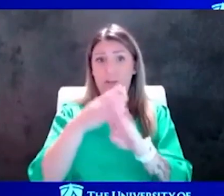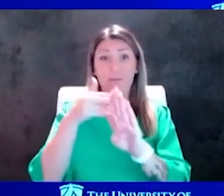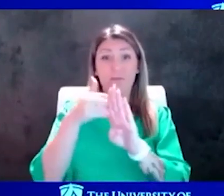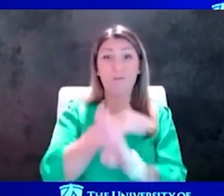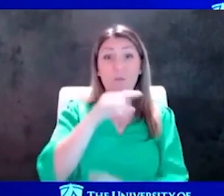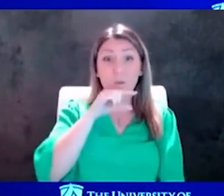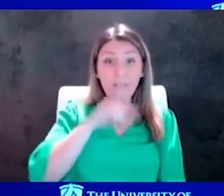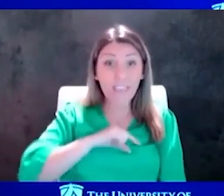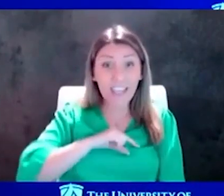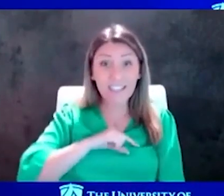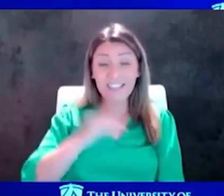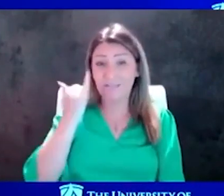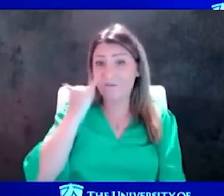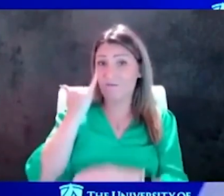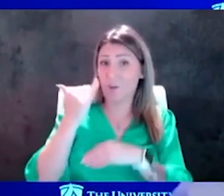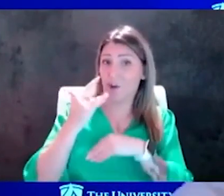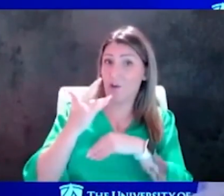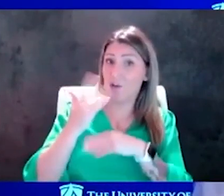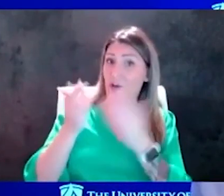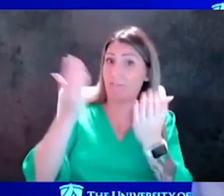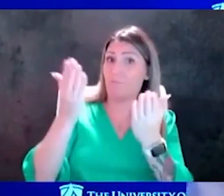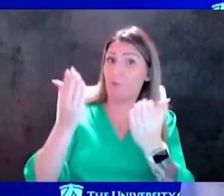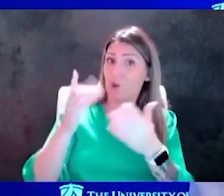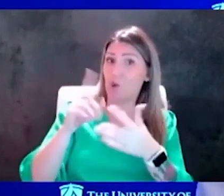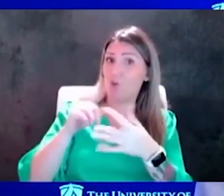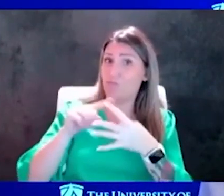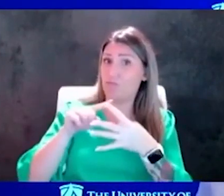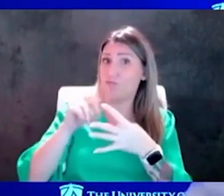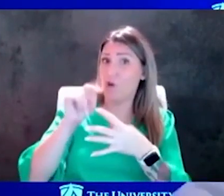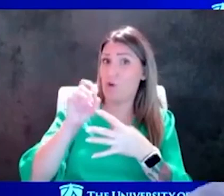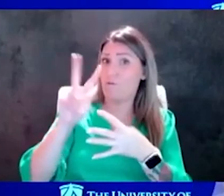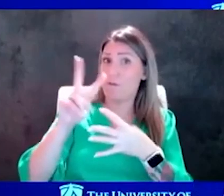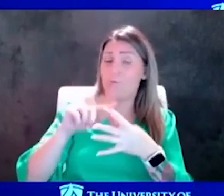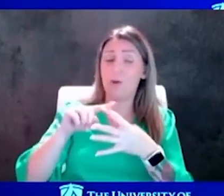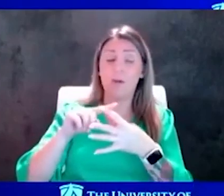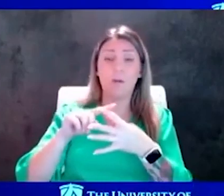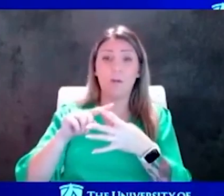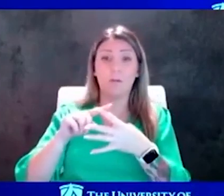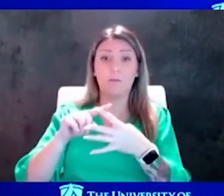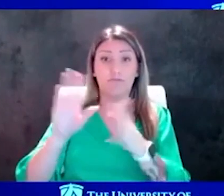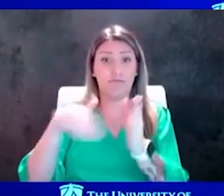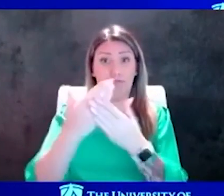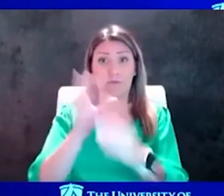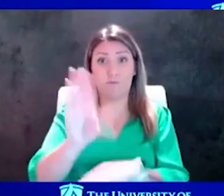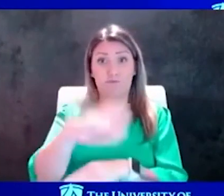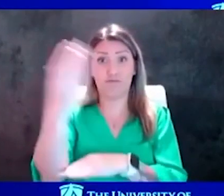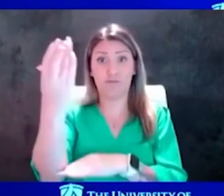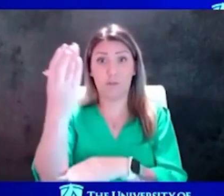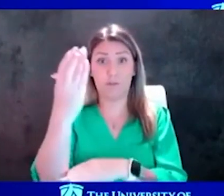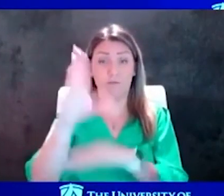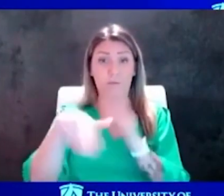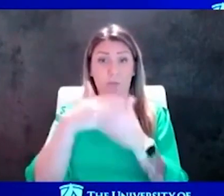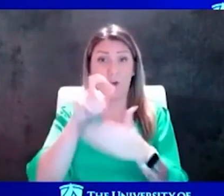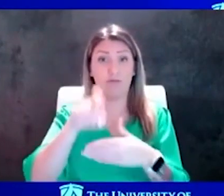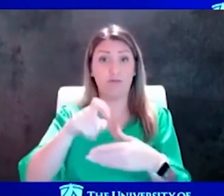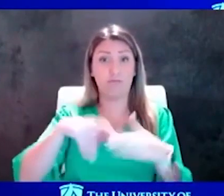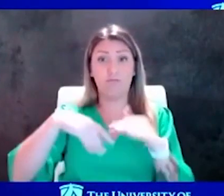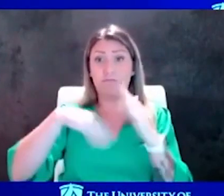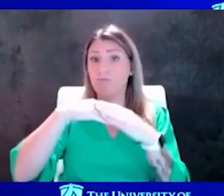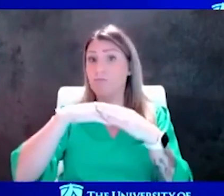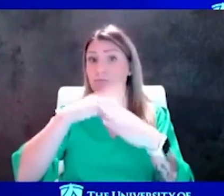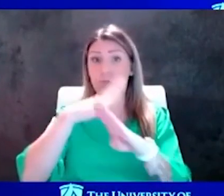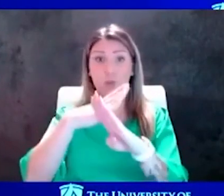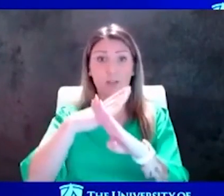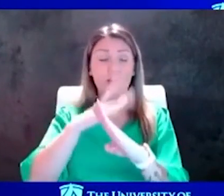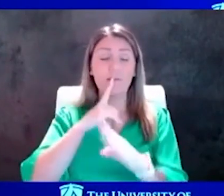it's offered early in November. By Christmas, everybody should be maximally protected if they get their second dose. This will help reduce that chance